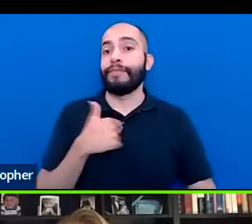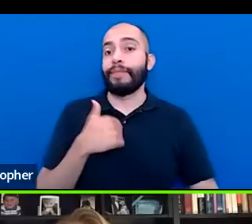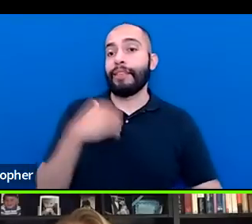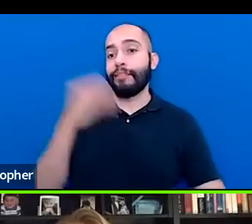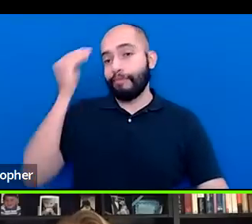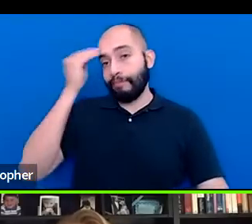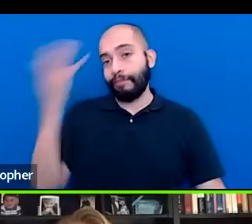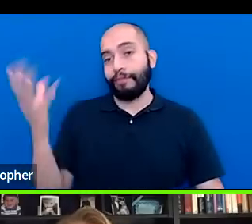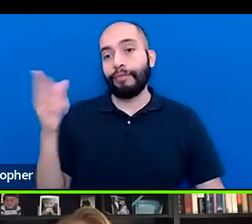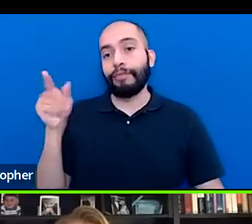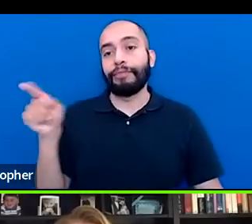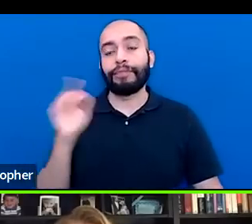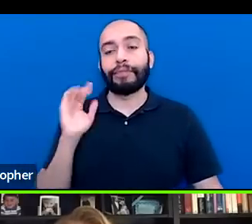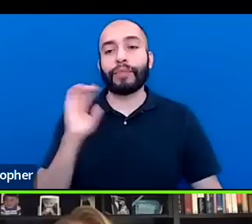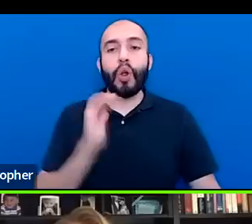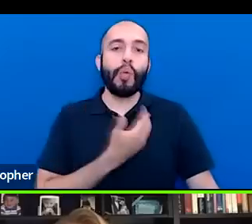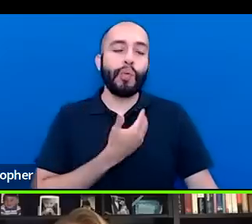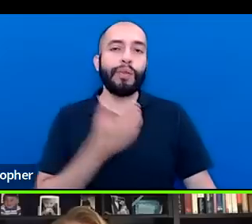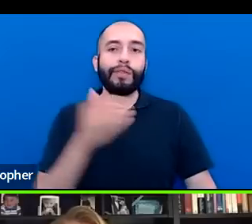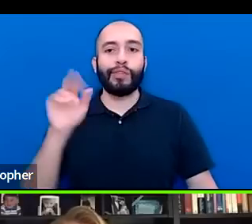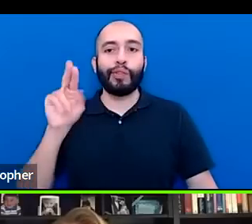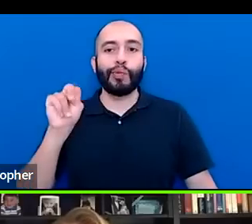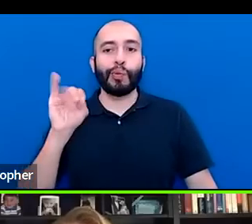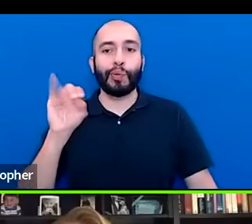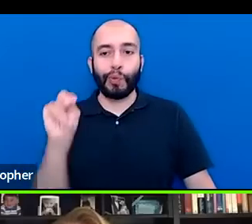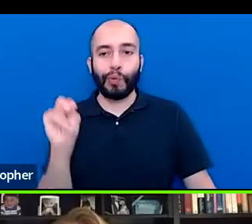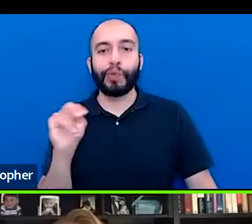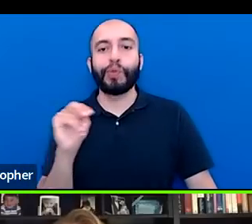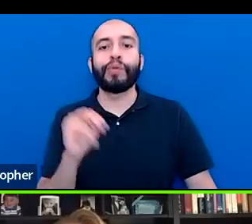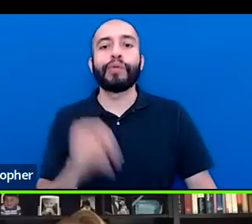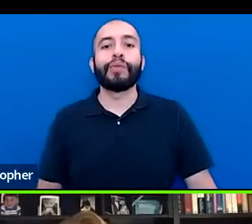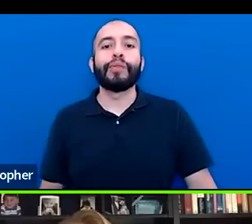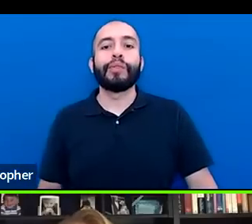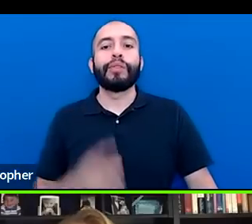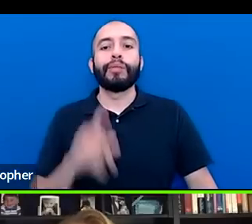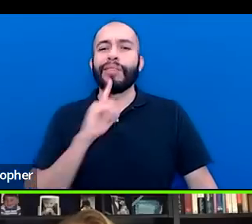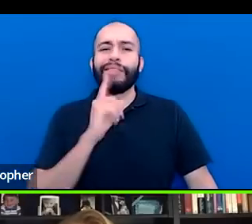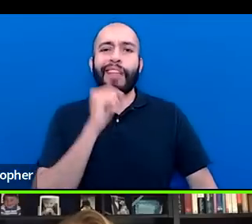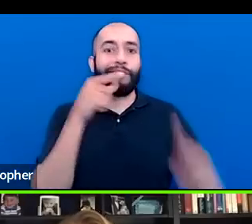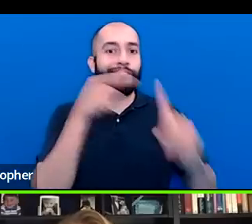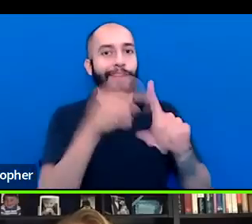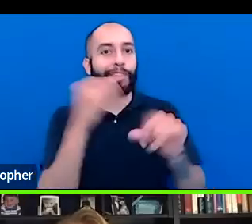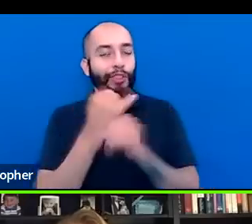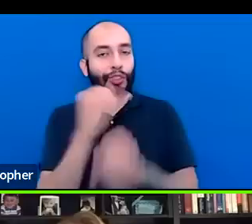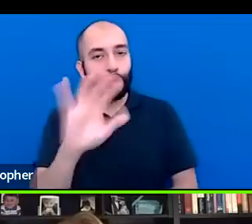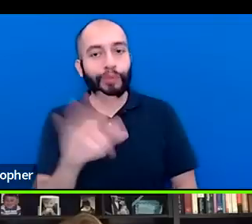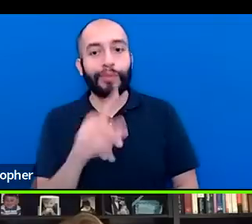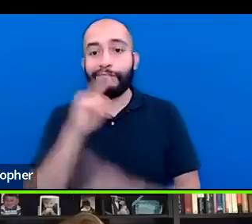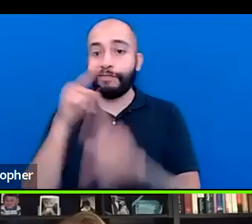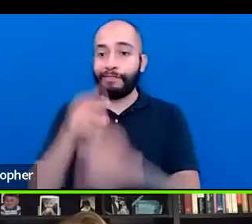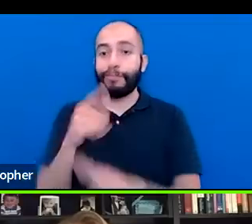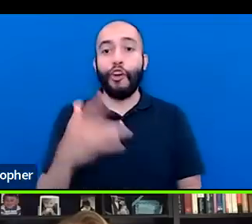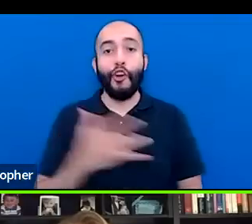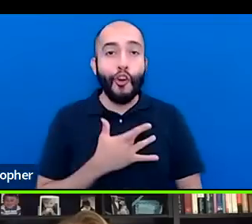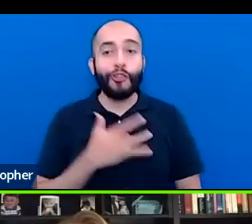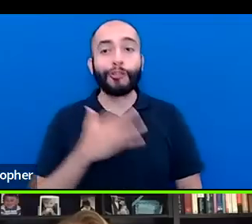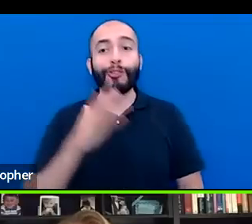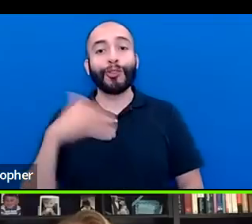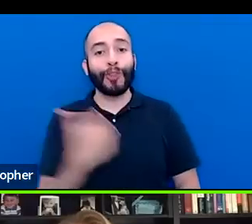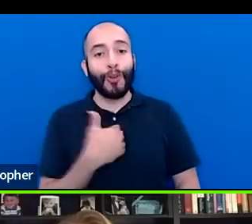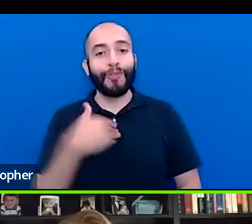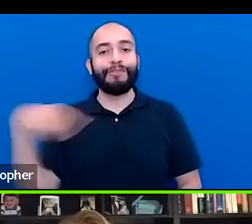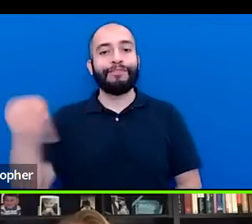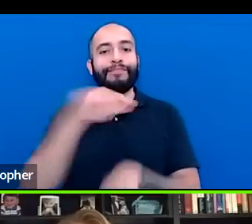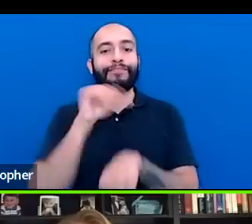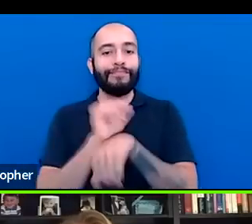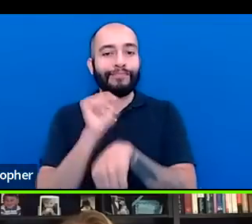and souls of the professionals who are our flying partners, who are our coworkers. That's who the union is. And so if we